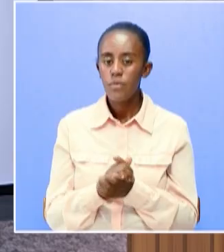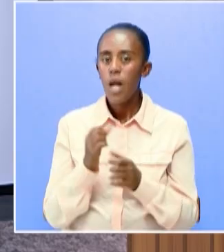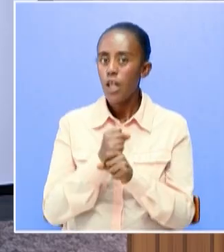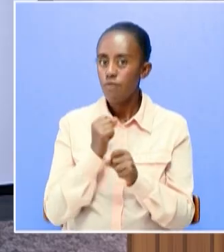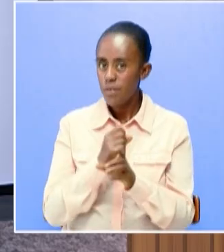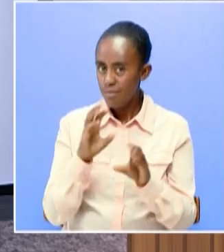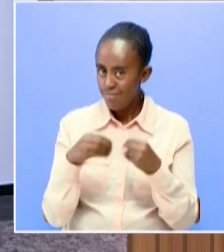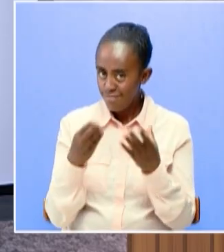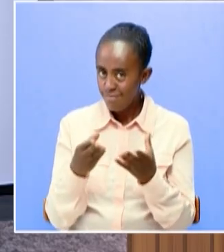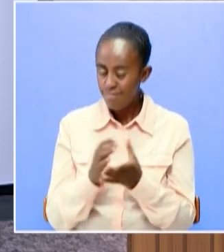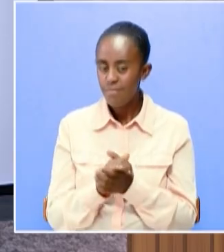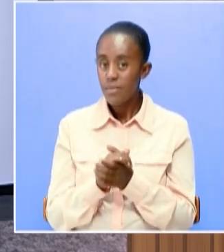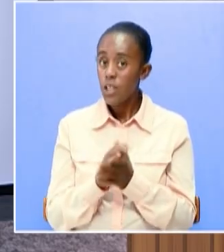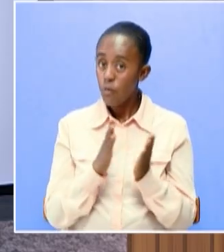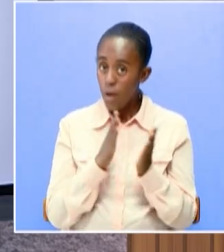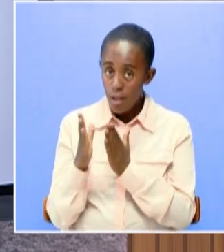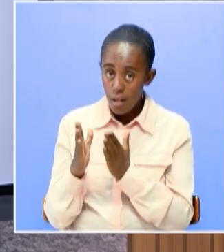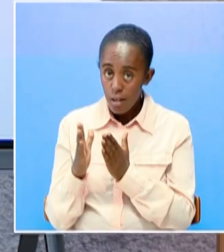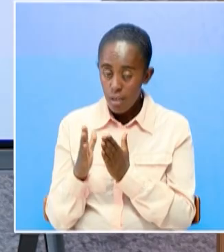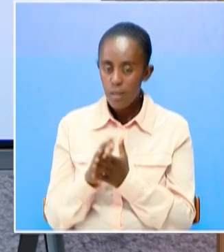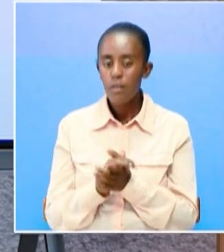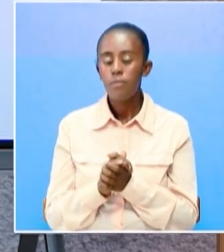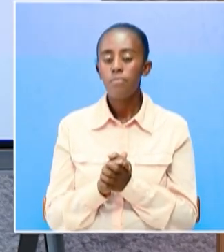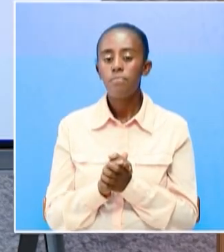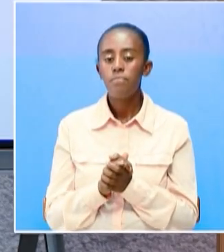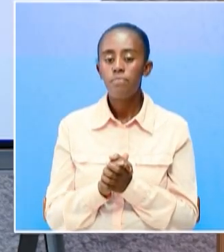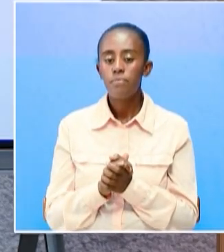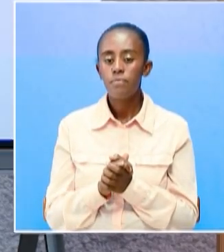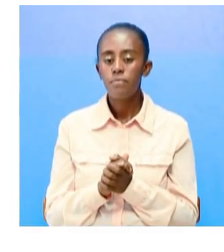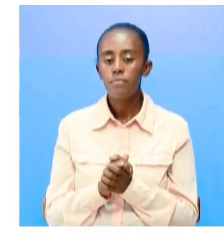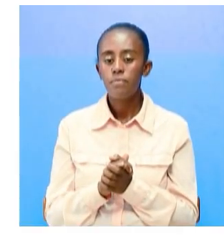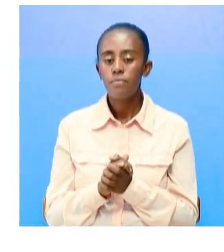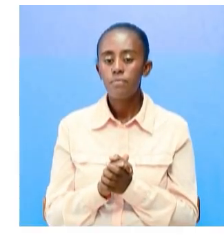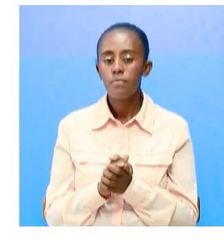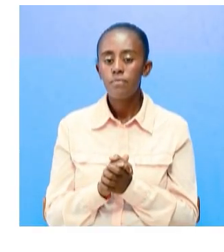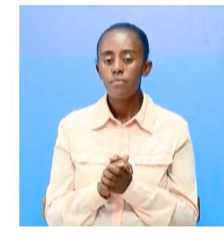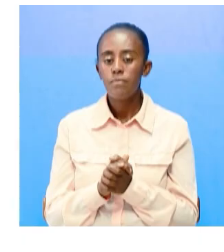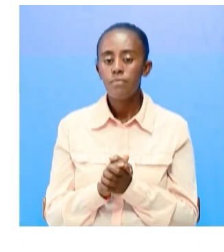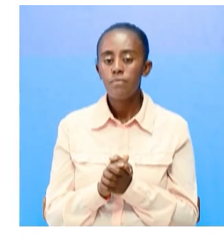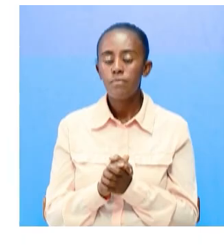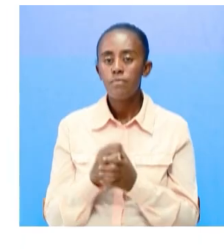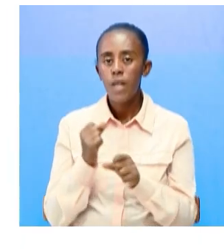activity. Ready? Good students. Activity 1.